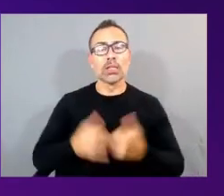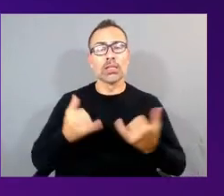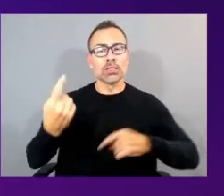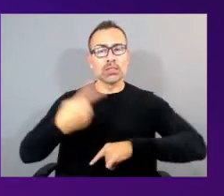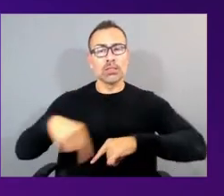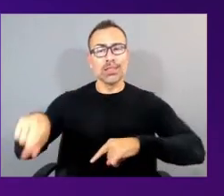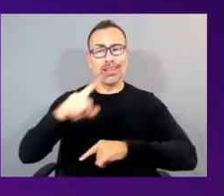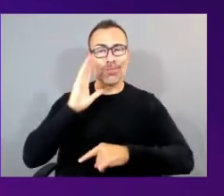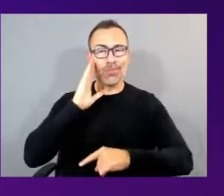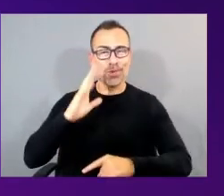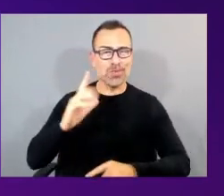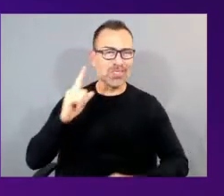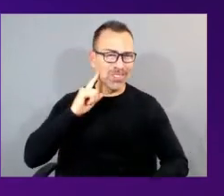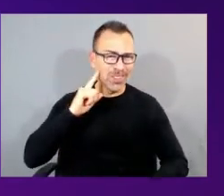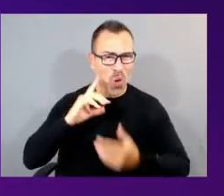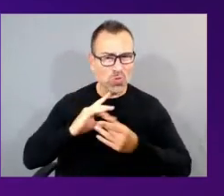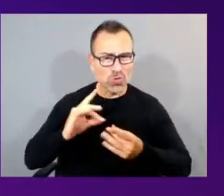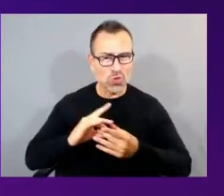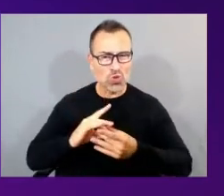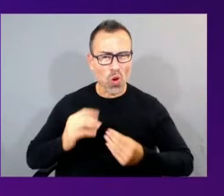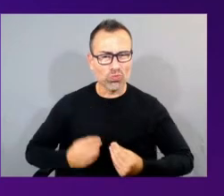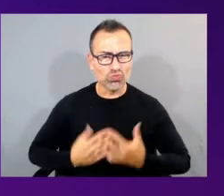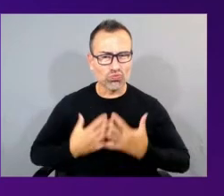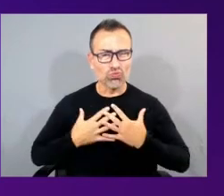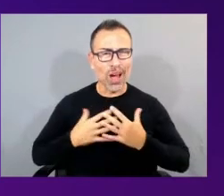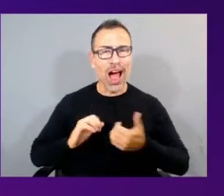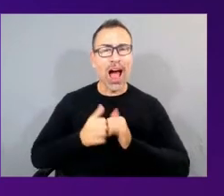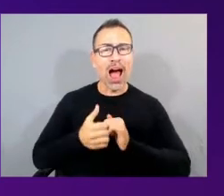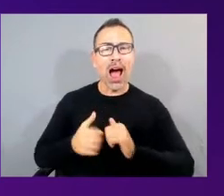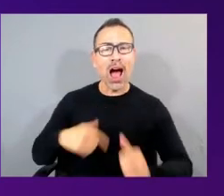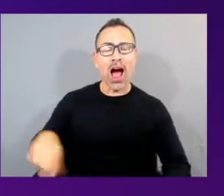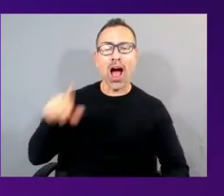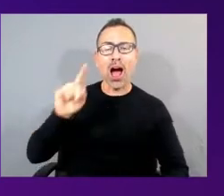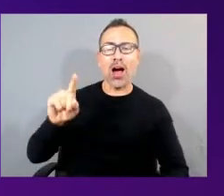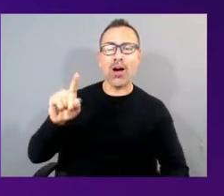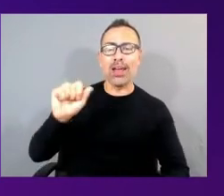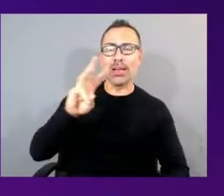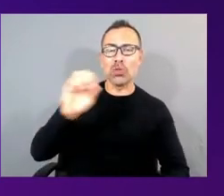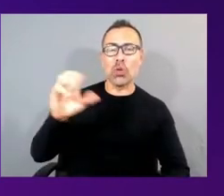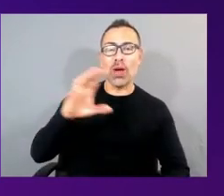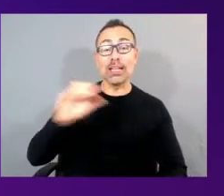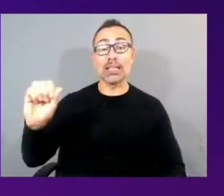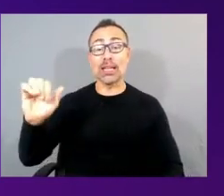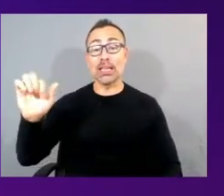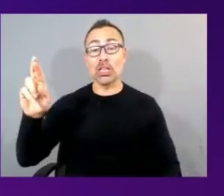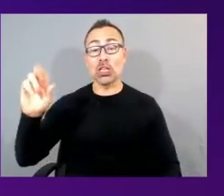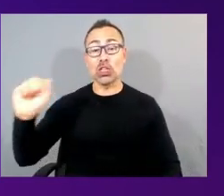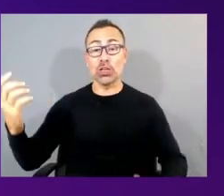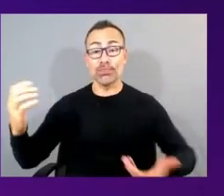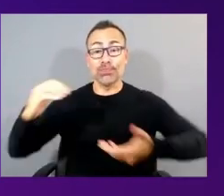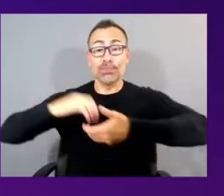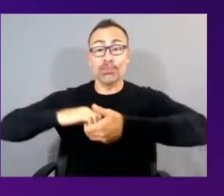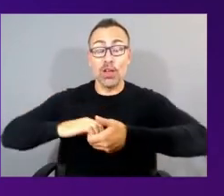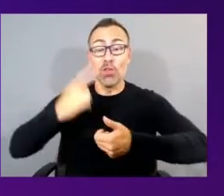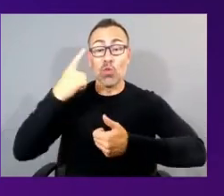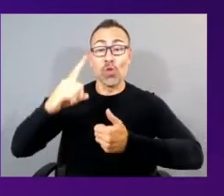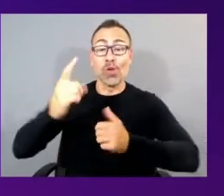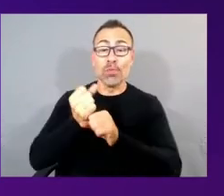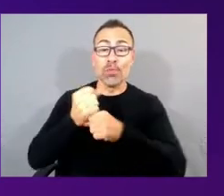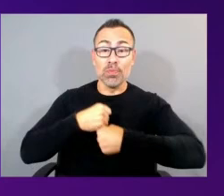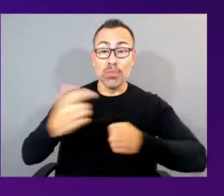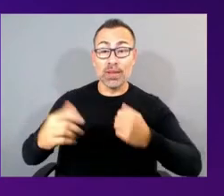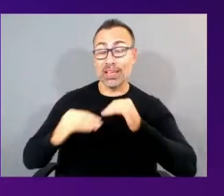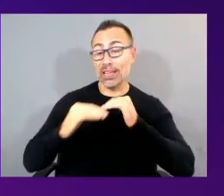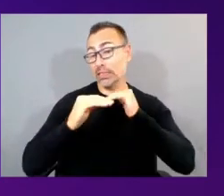Yara International collaborated in building an efficient and sustainable digital production platform for the farming